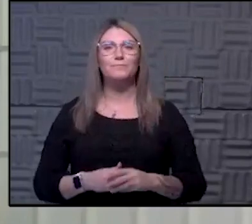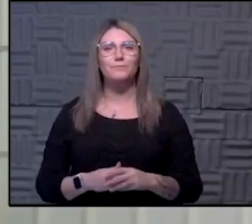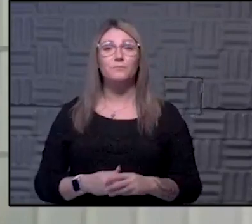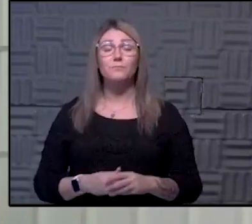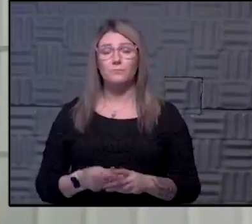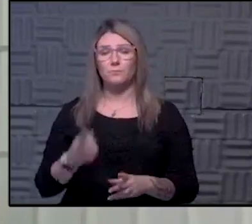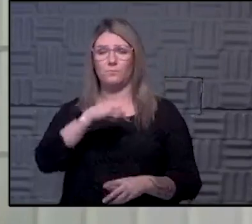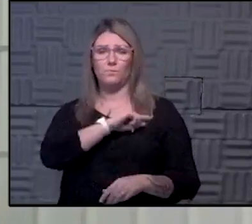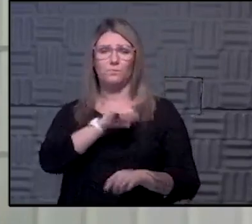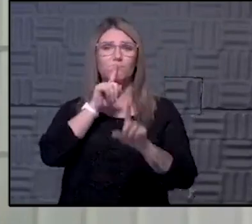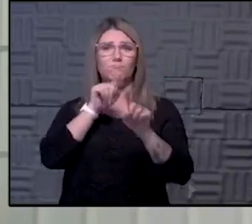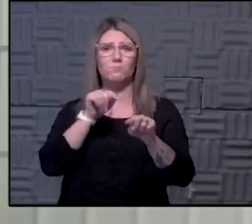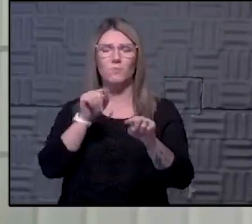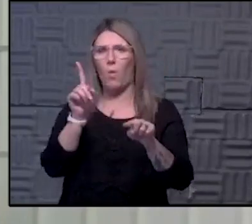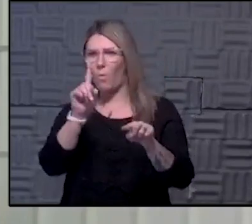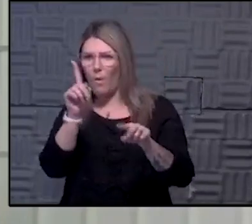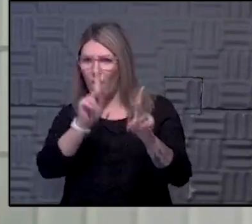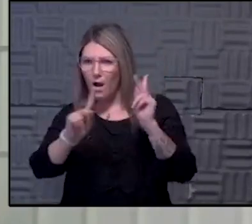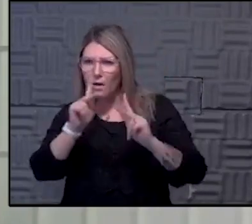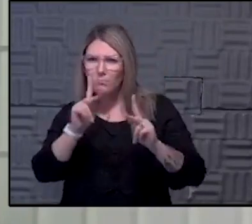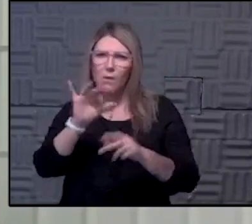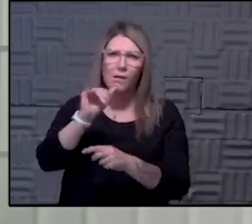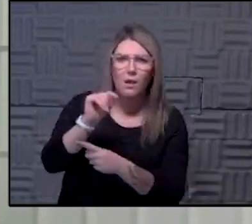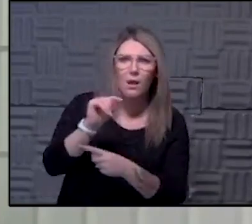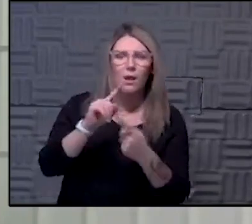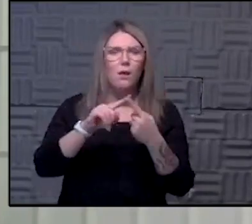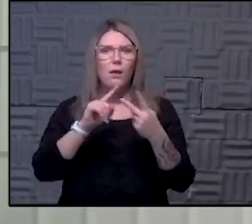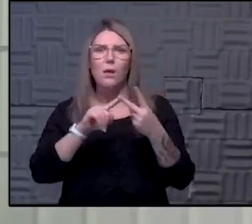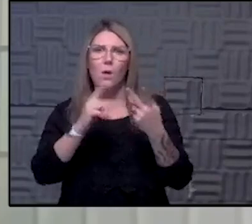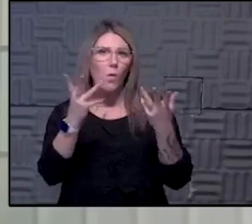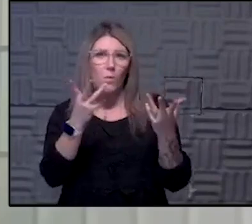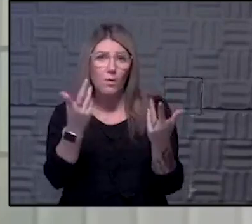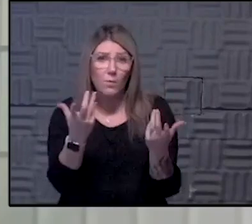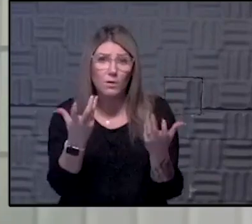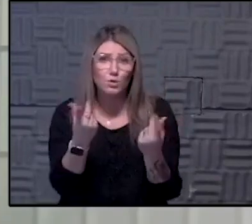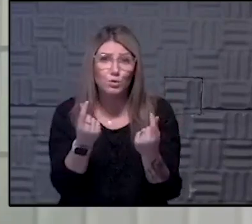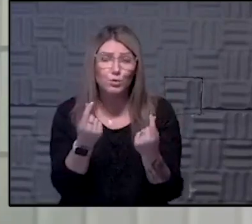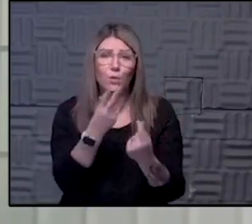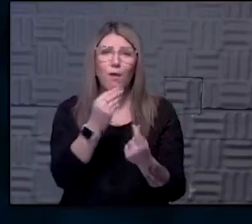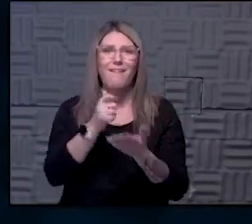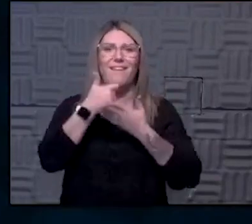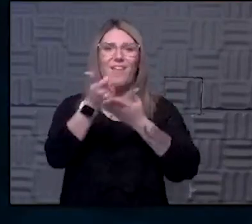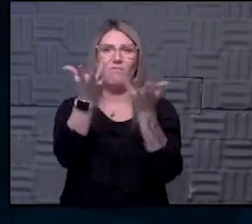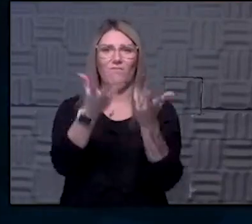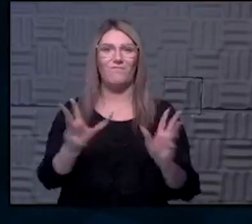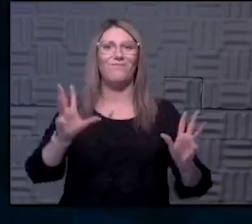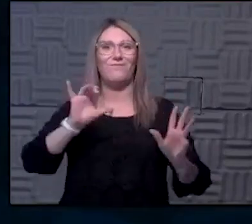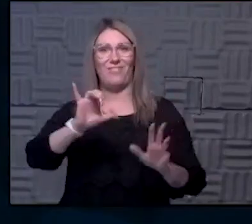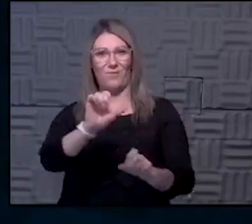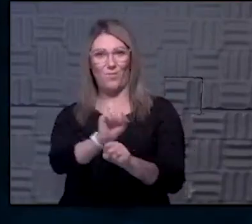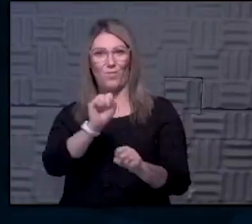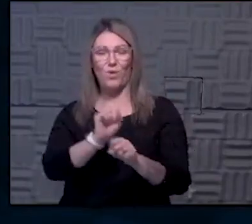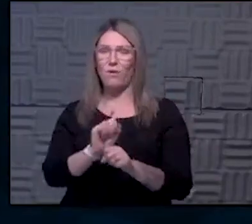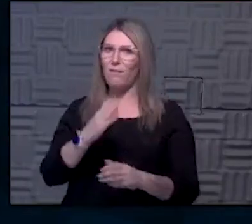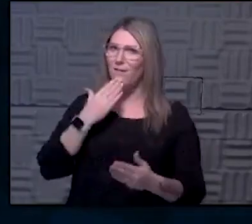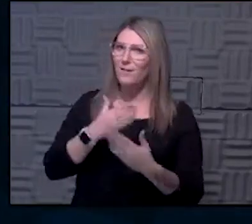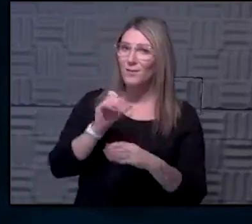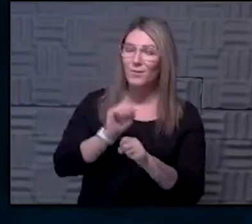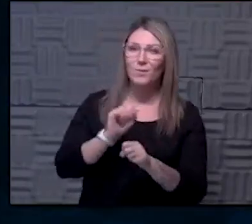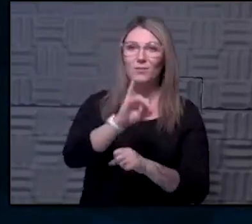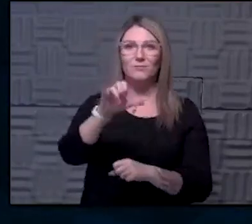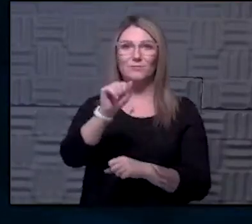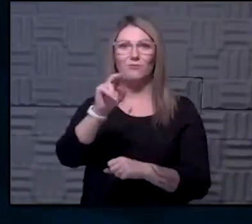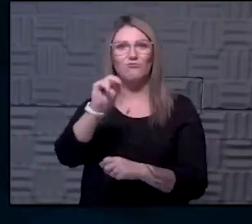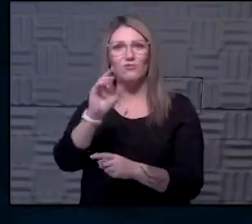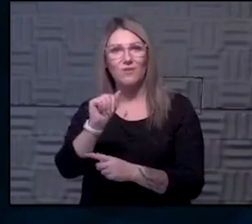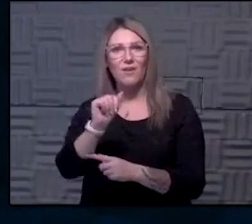respond to where people are at, what they want to do, and we just help them complete that task. Yeah, good work there. So Jana, when